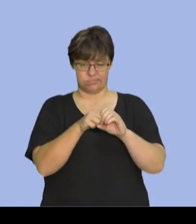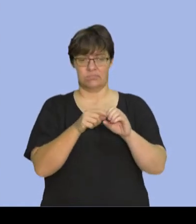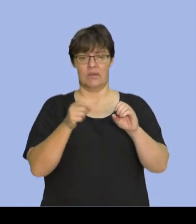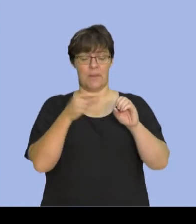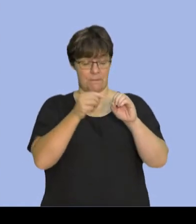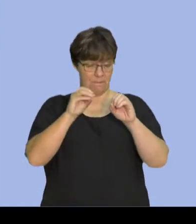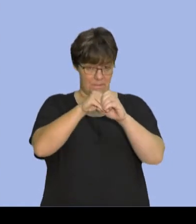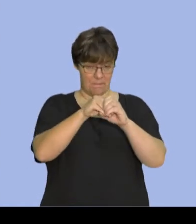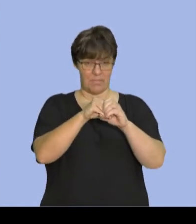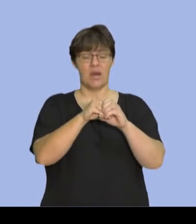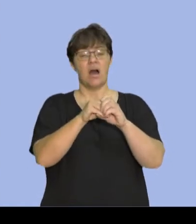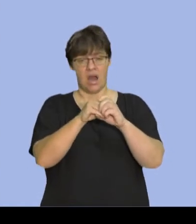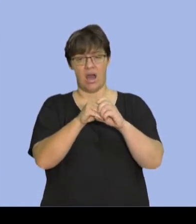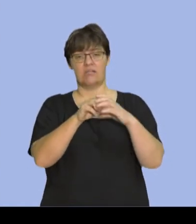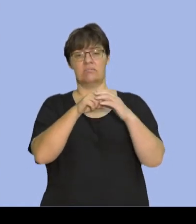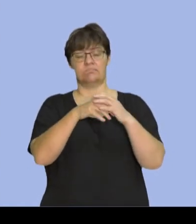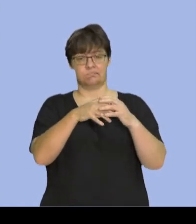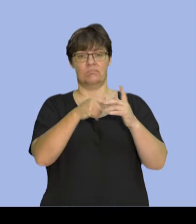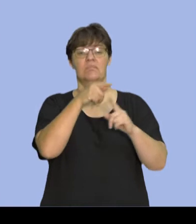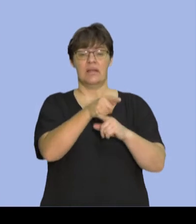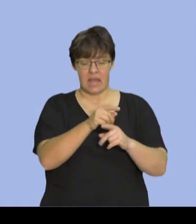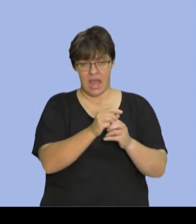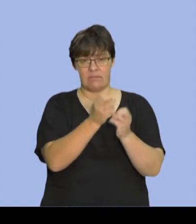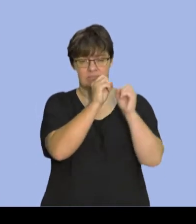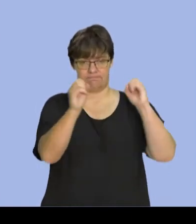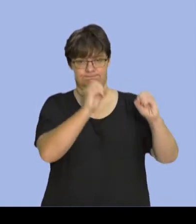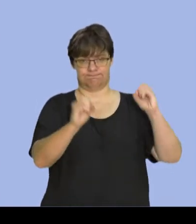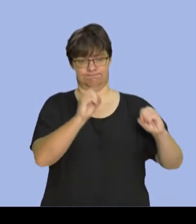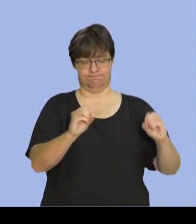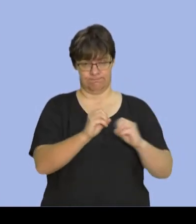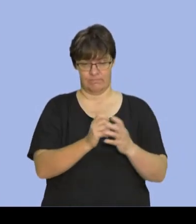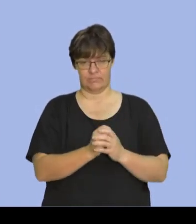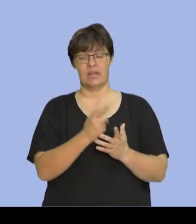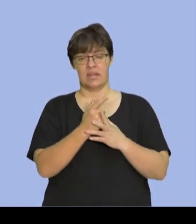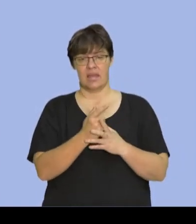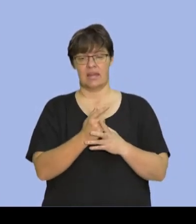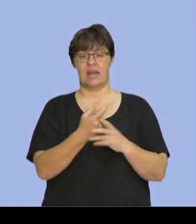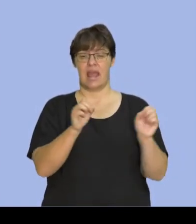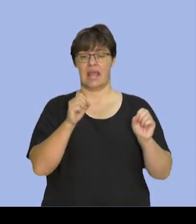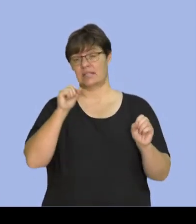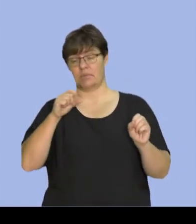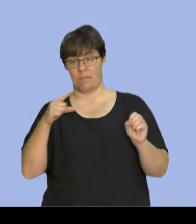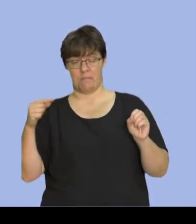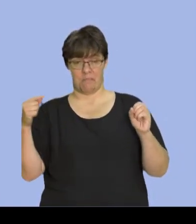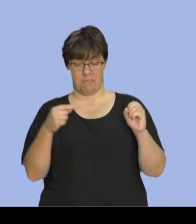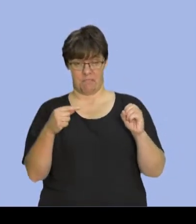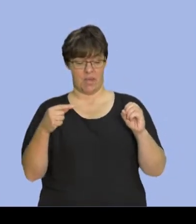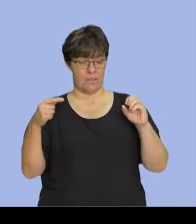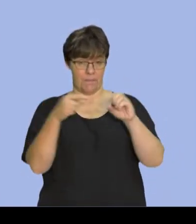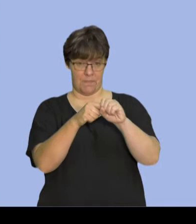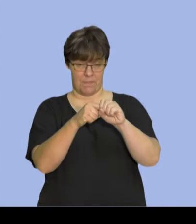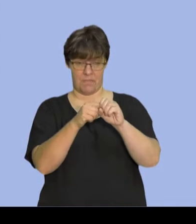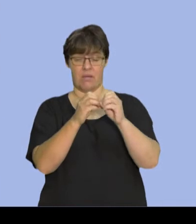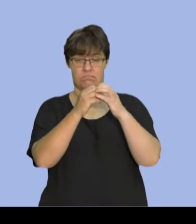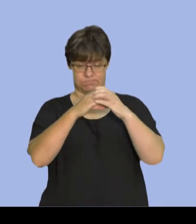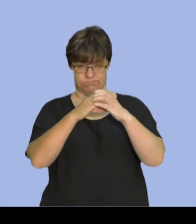fertilization, they will divide to form a large number of cells. And we discussed that an egg and a sperm will